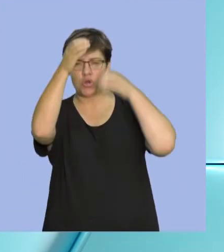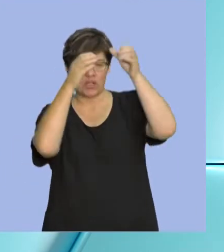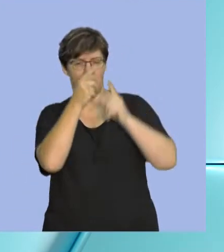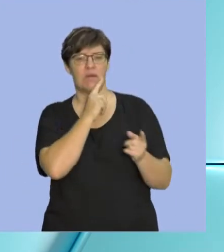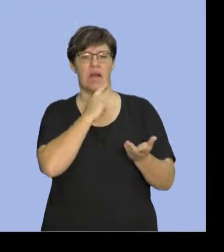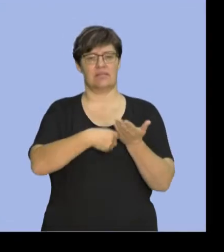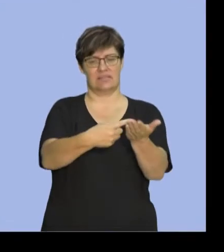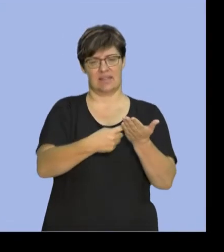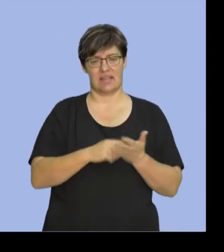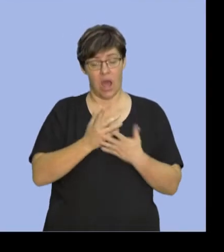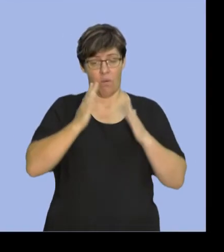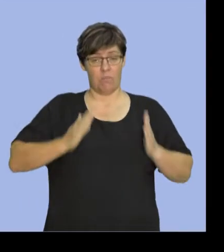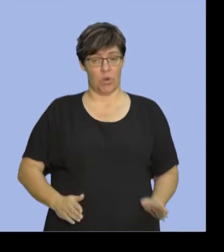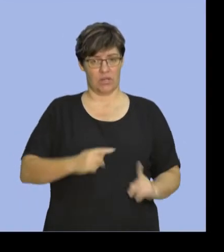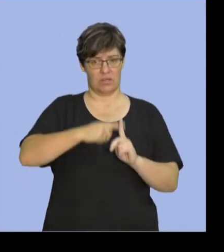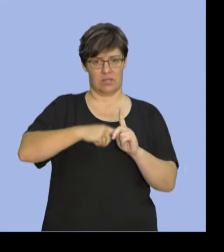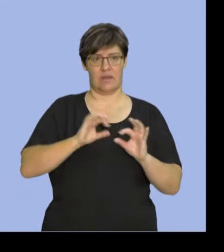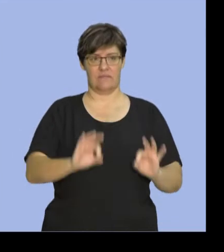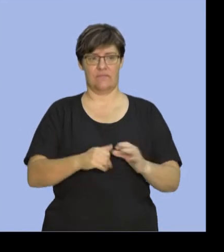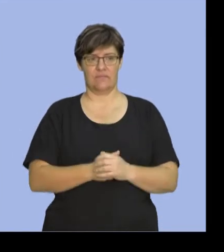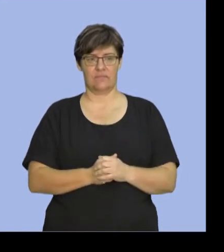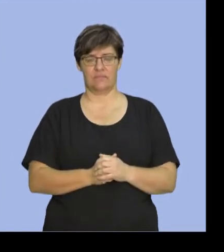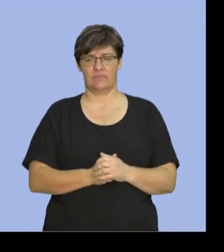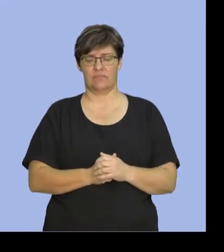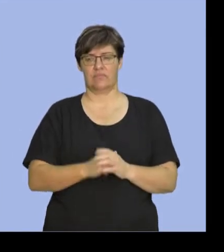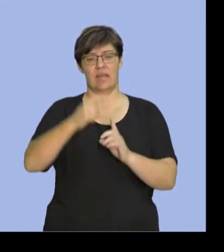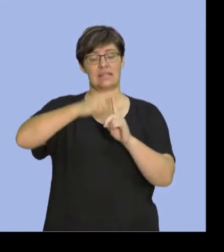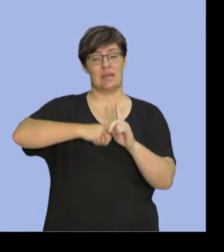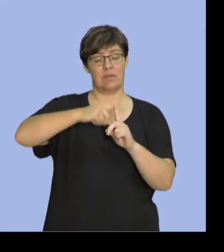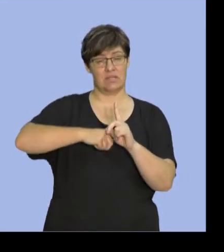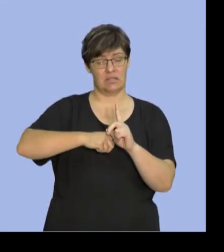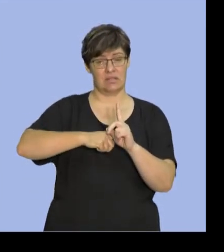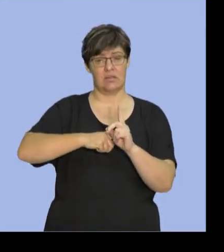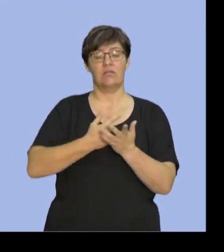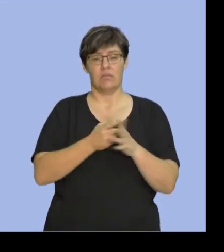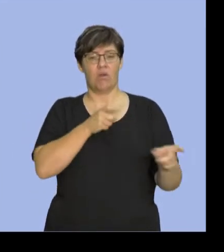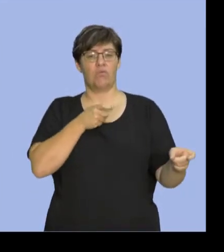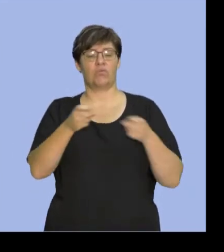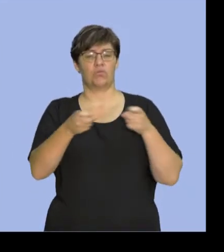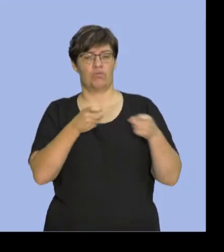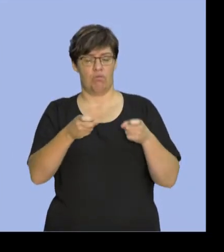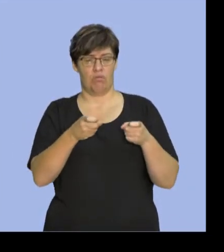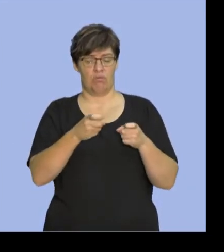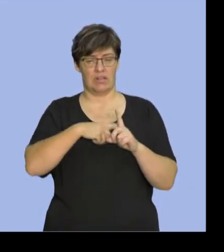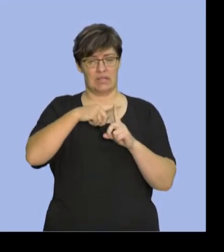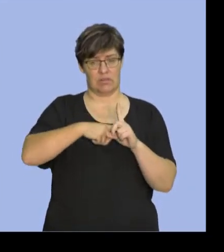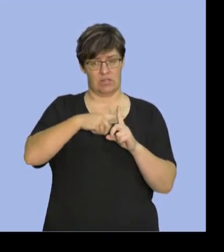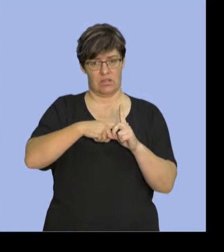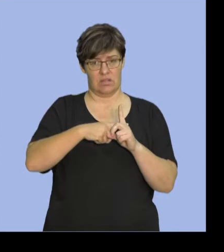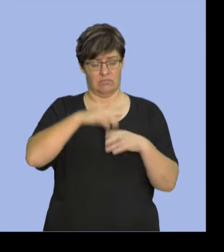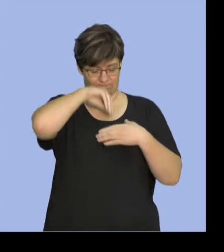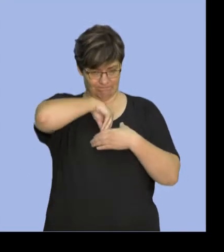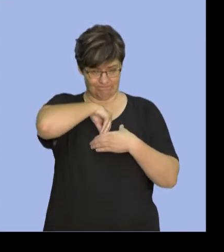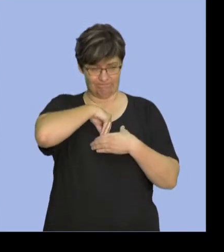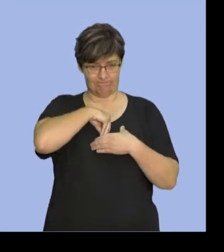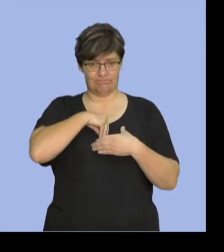body temperature. So the temperature regulation is the control of the temperature, which is to be kept close